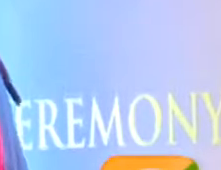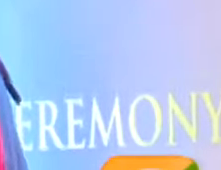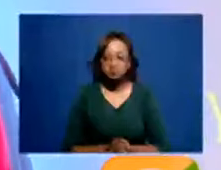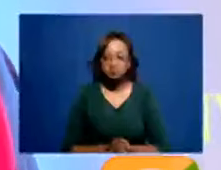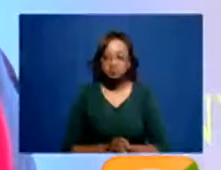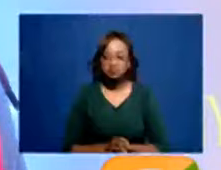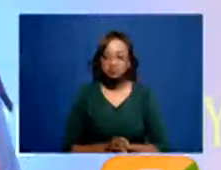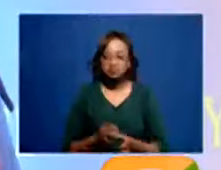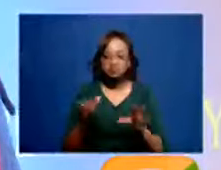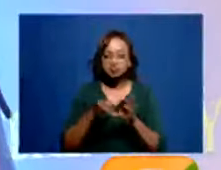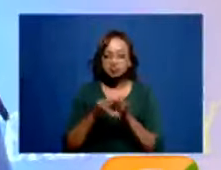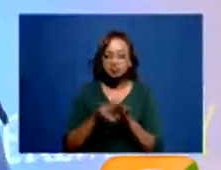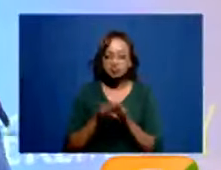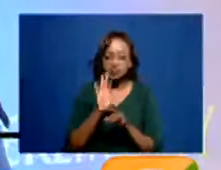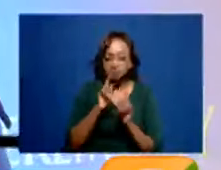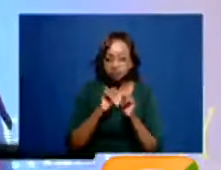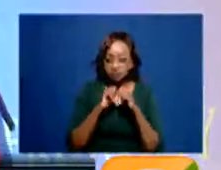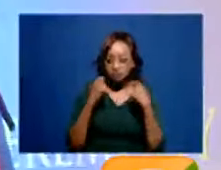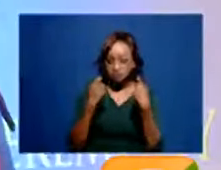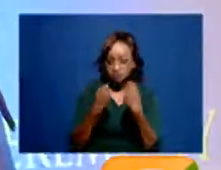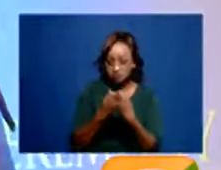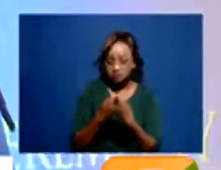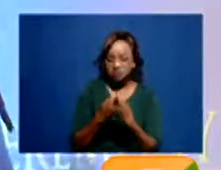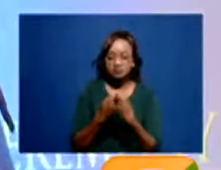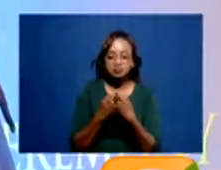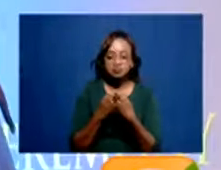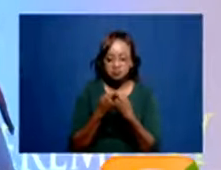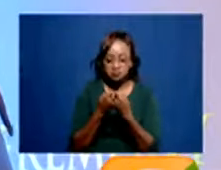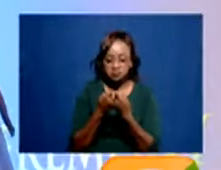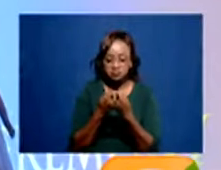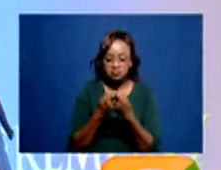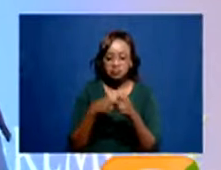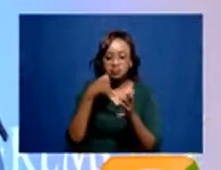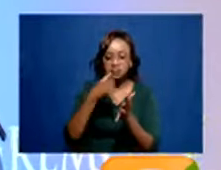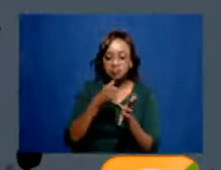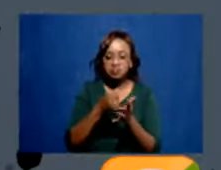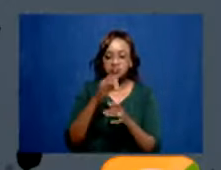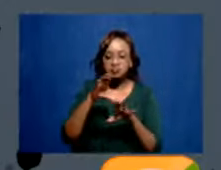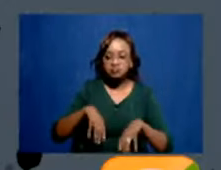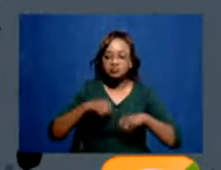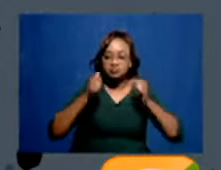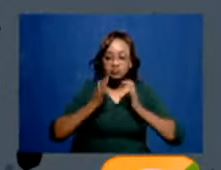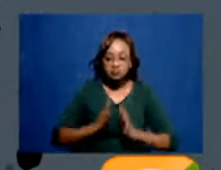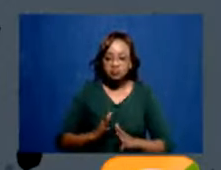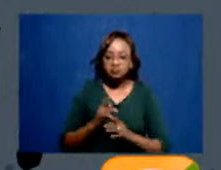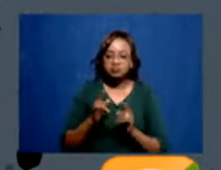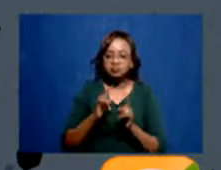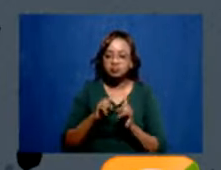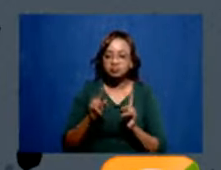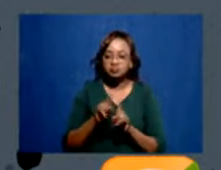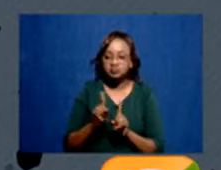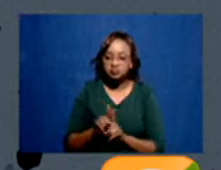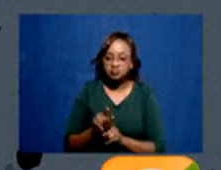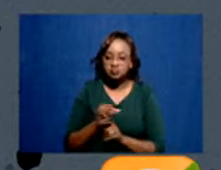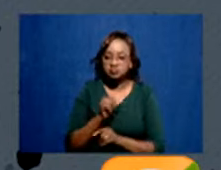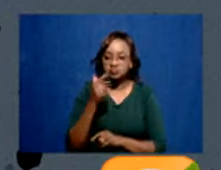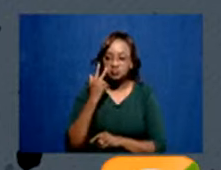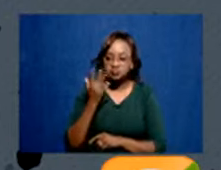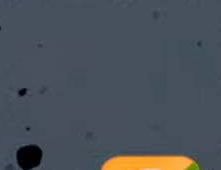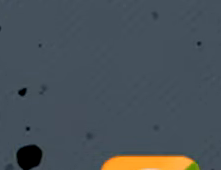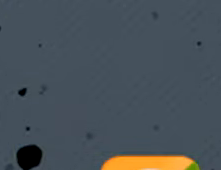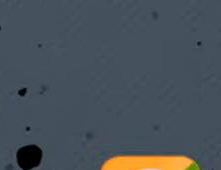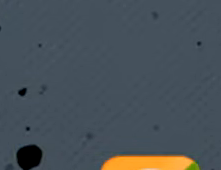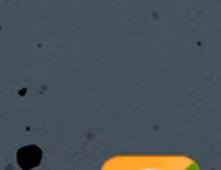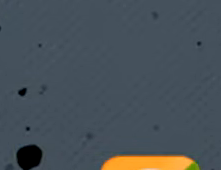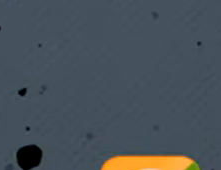The membership of the Tax Appeals Tribunal consists of the chairperson and not less than 15 members and not